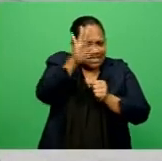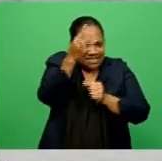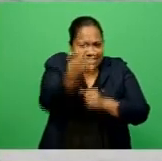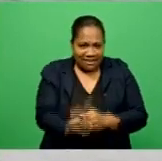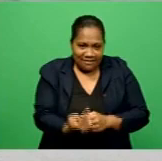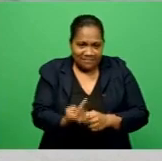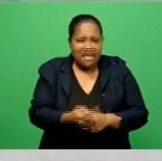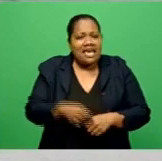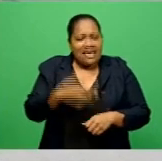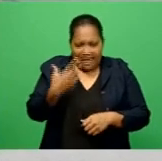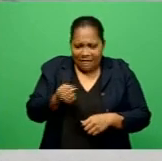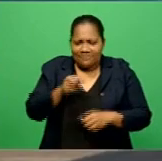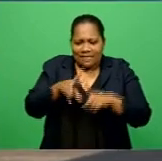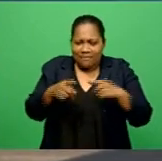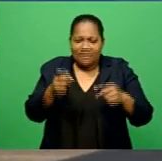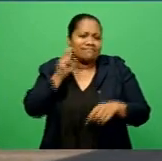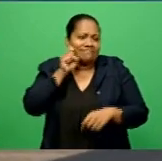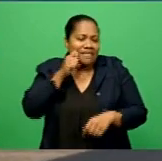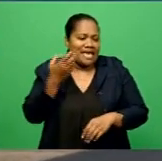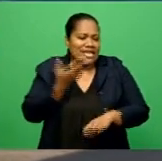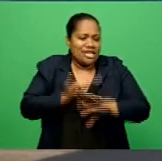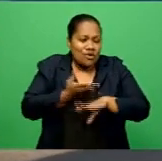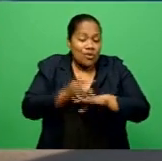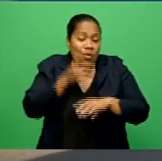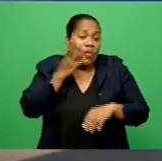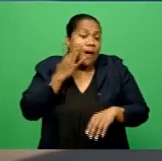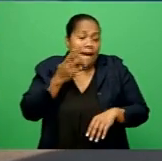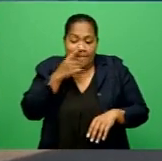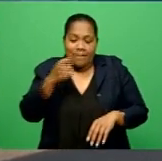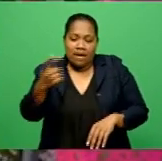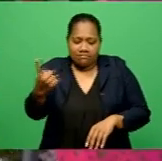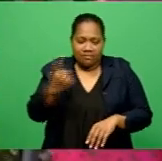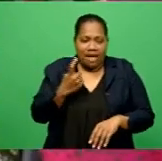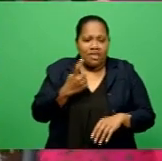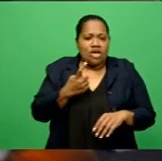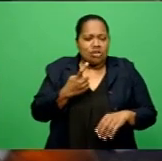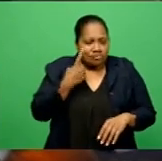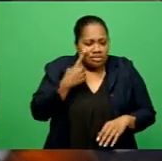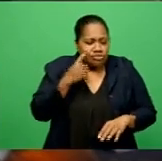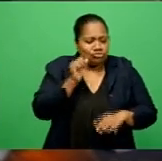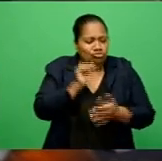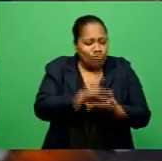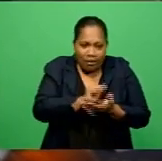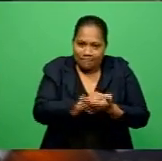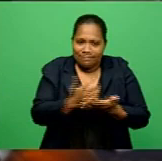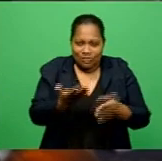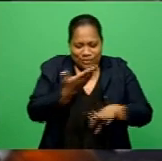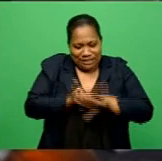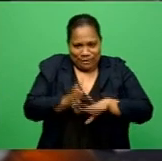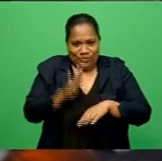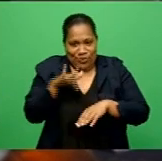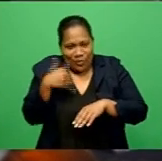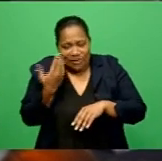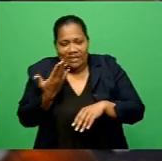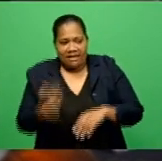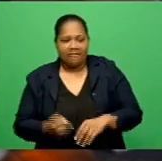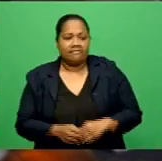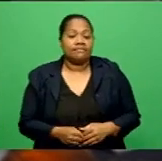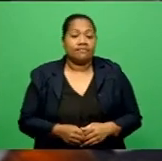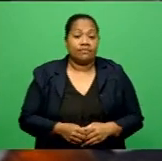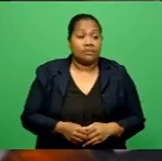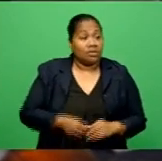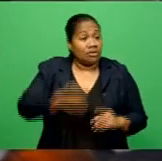new that people can look forward to when they come and visit the shop or the jewelry. The former Miss Fiji contestant wants to